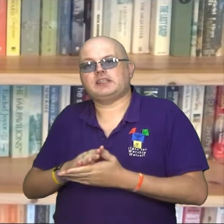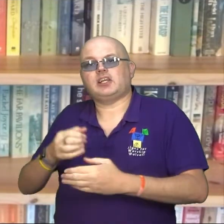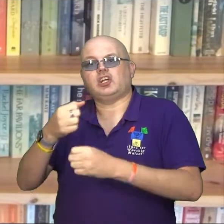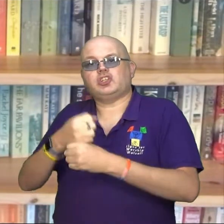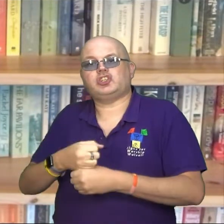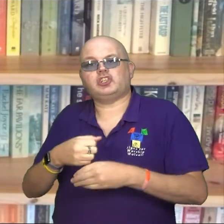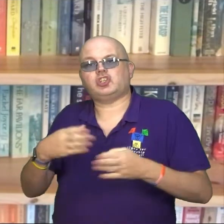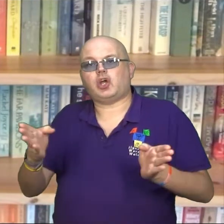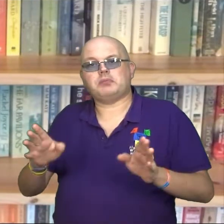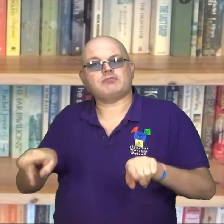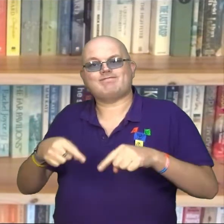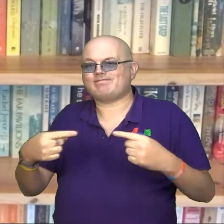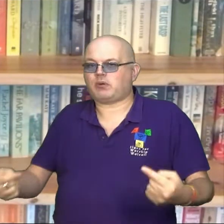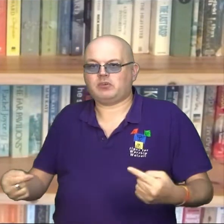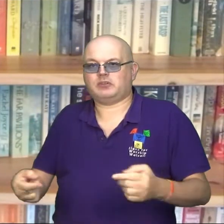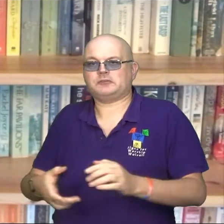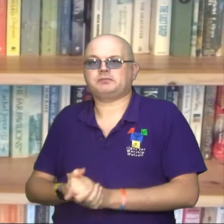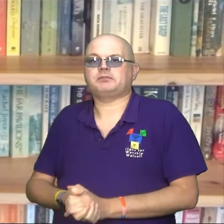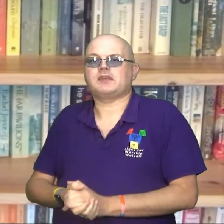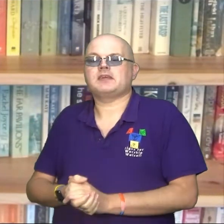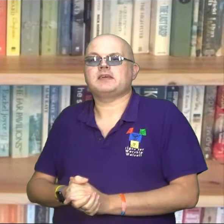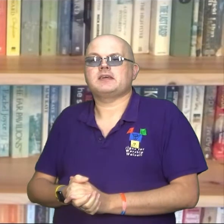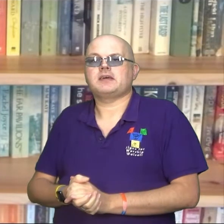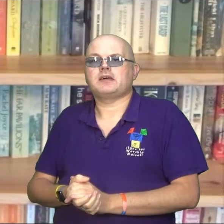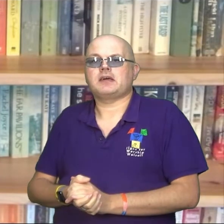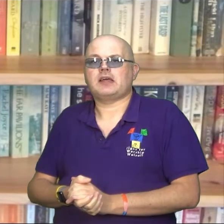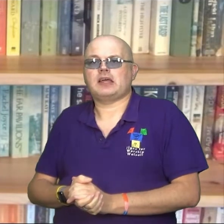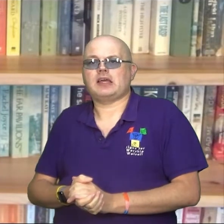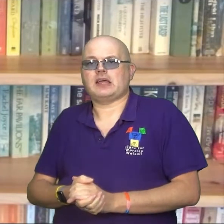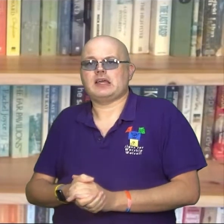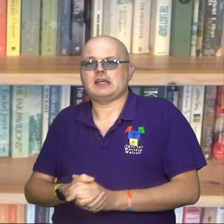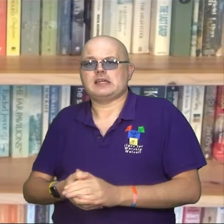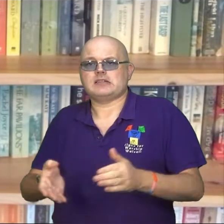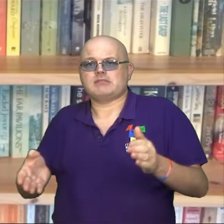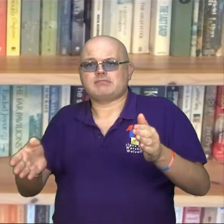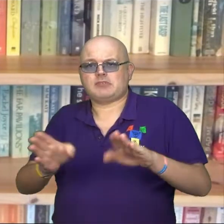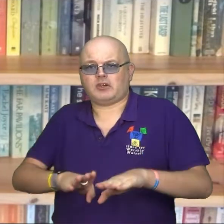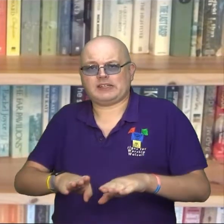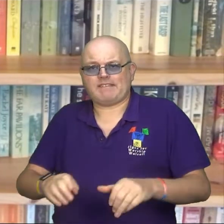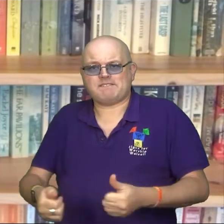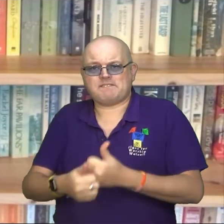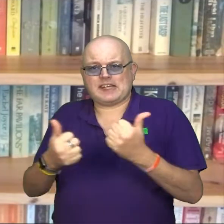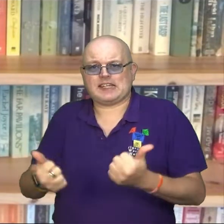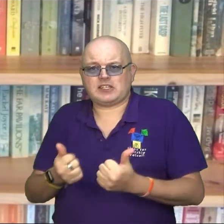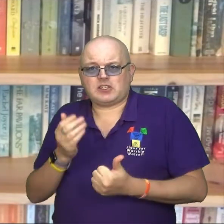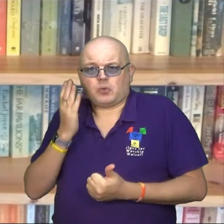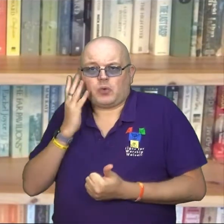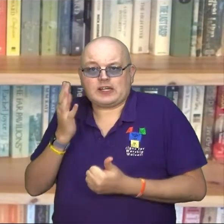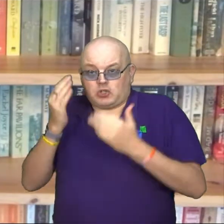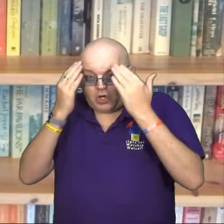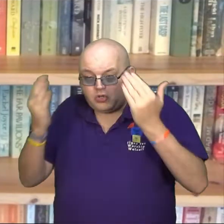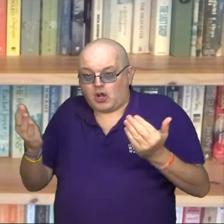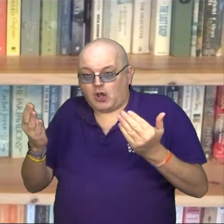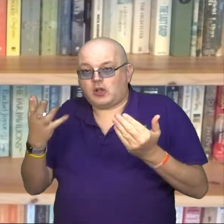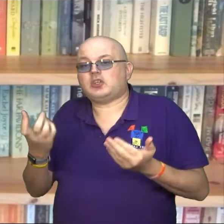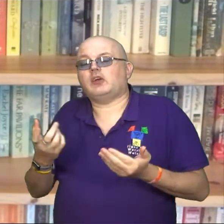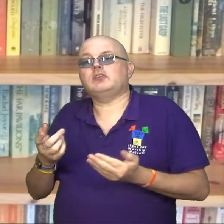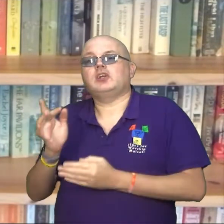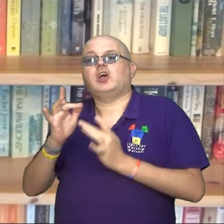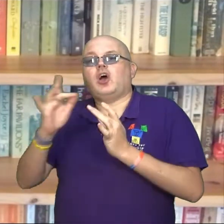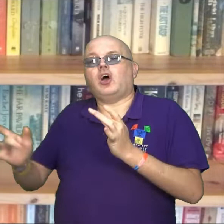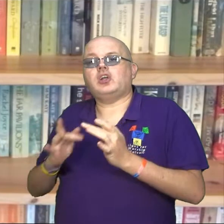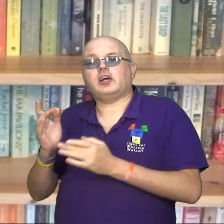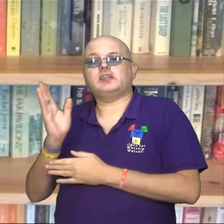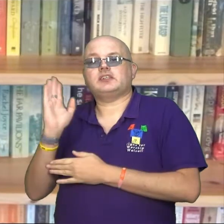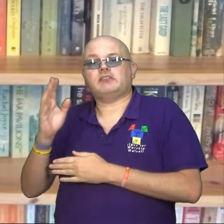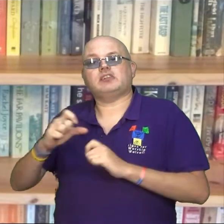we aren't able to have services in church at the moment. We're not sure when these restrictions will be lifted, so we'll be continuing with